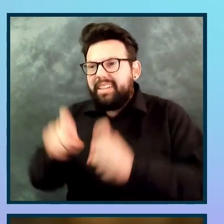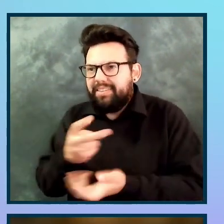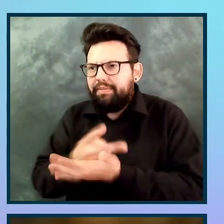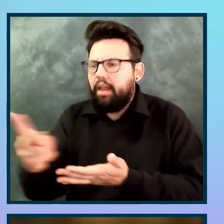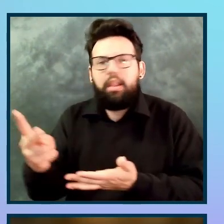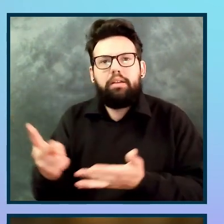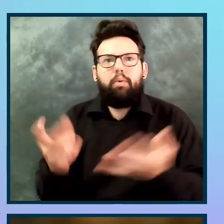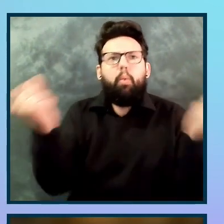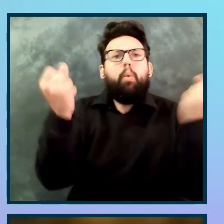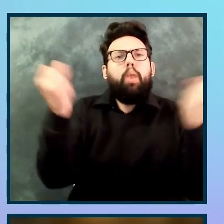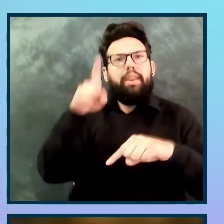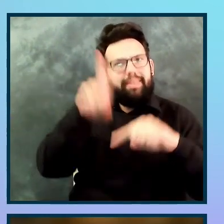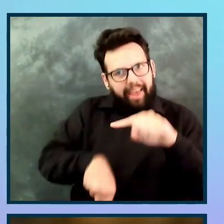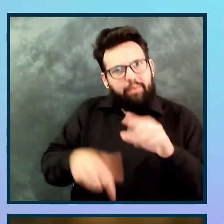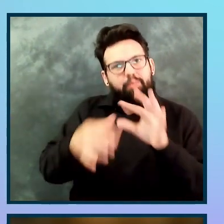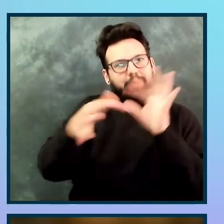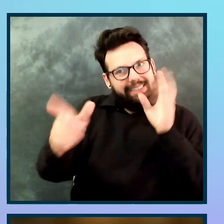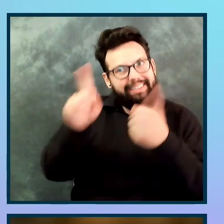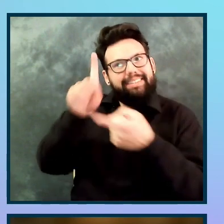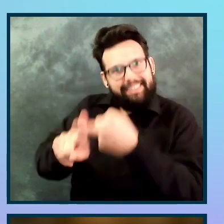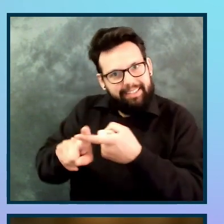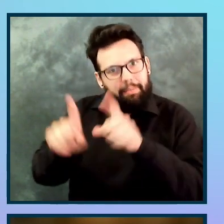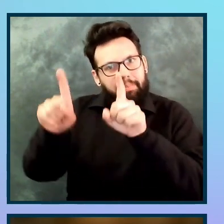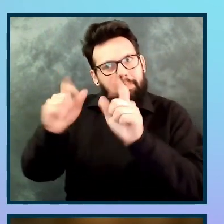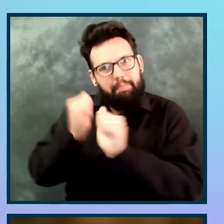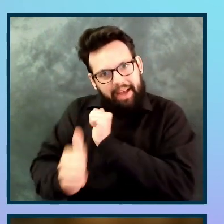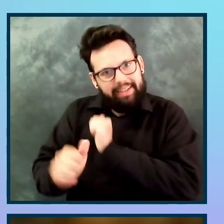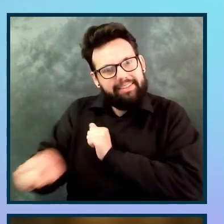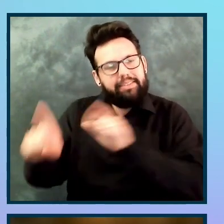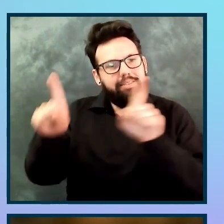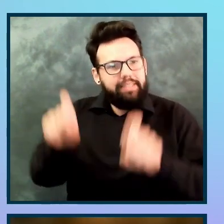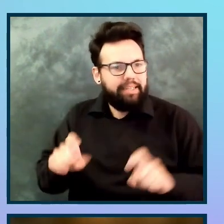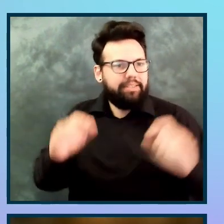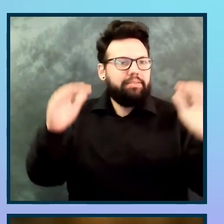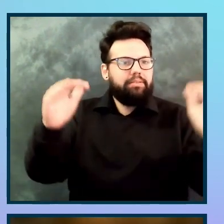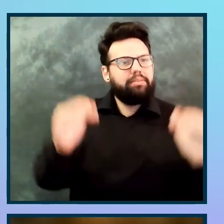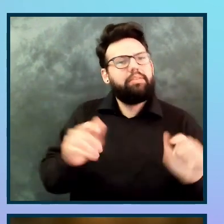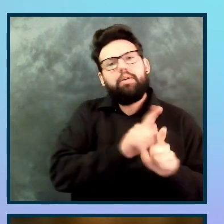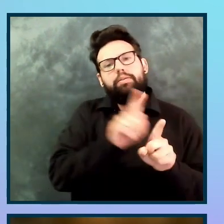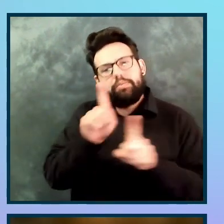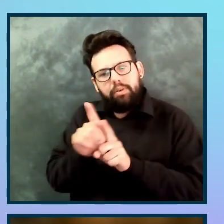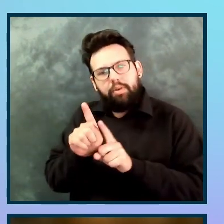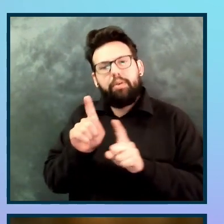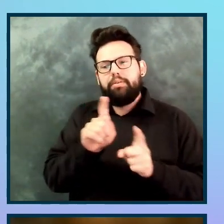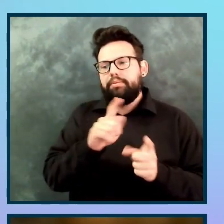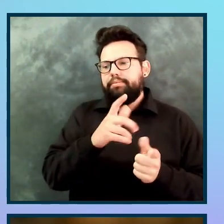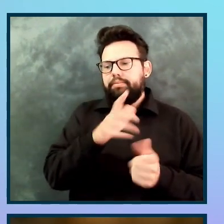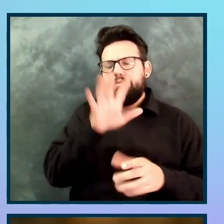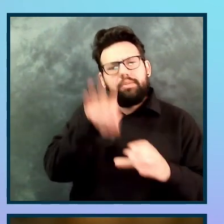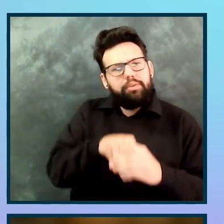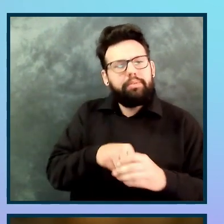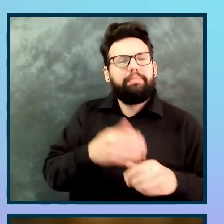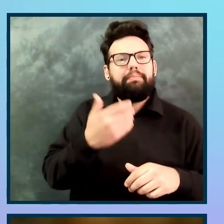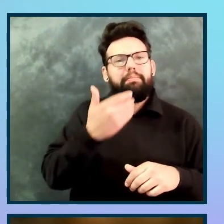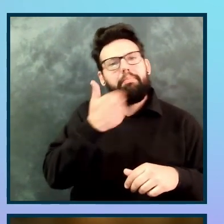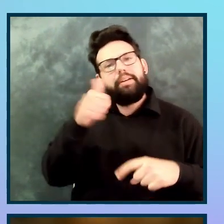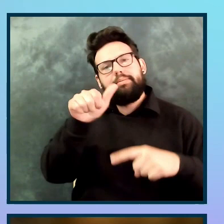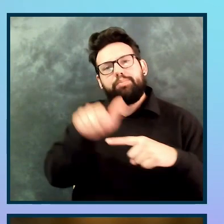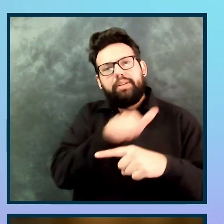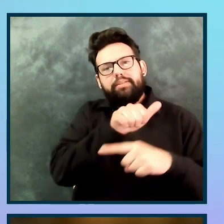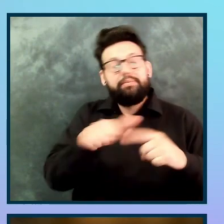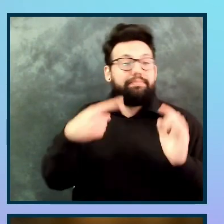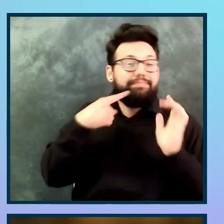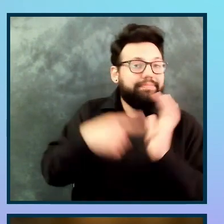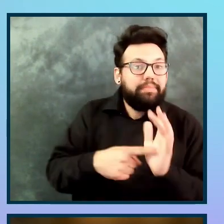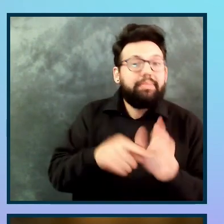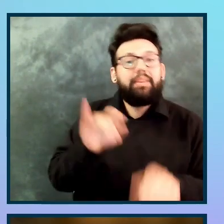specific test. In this pillar, we also document best practices, so the things that we should do. So for example, if we have video